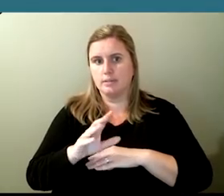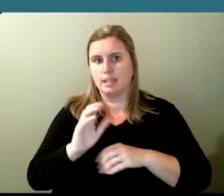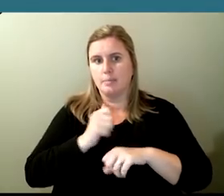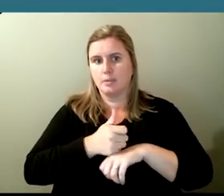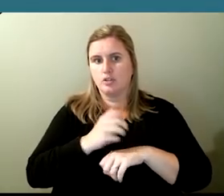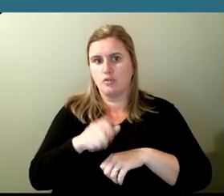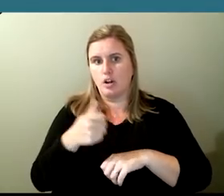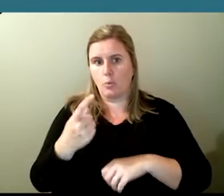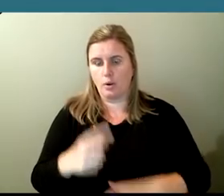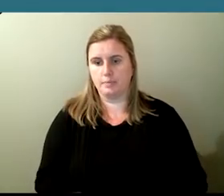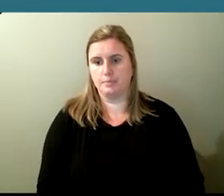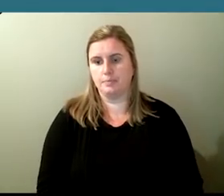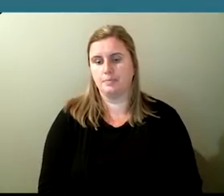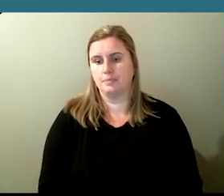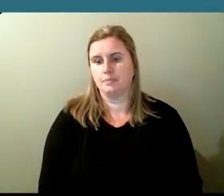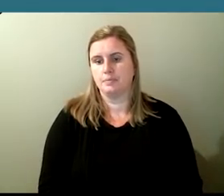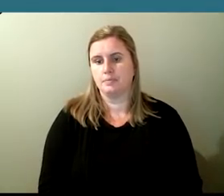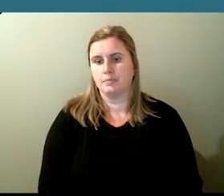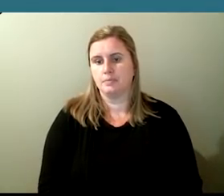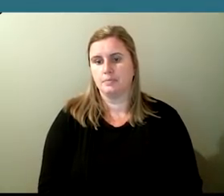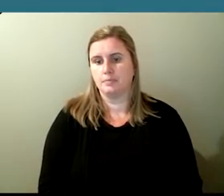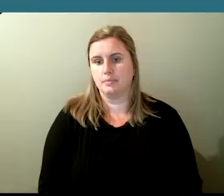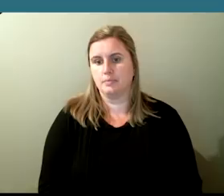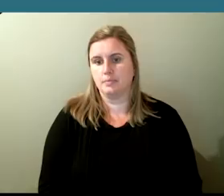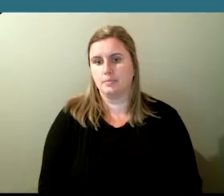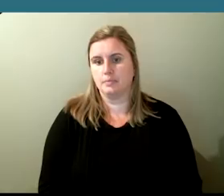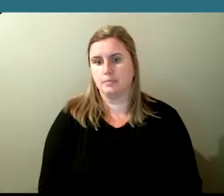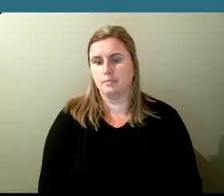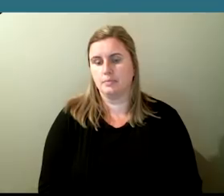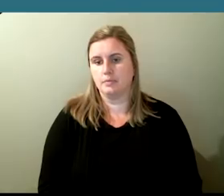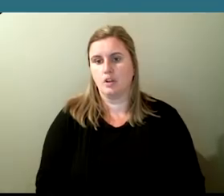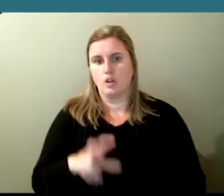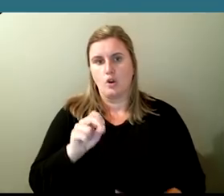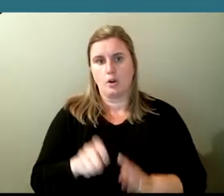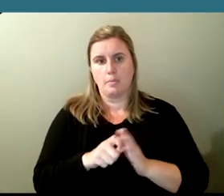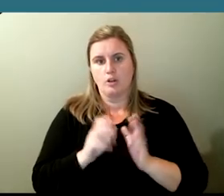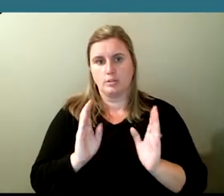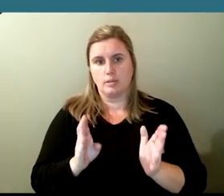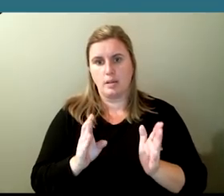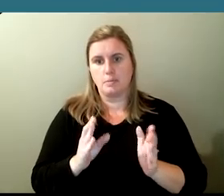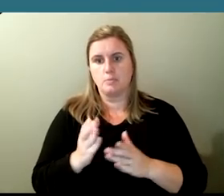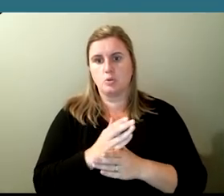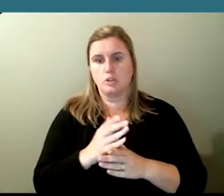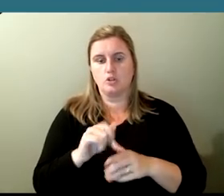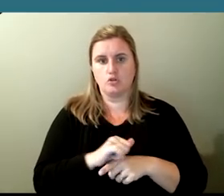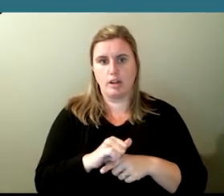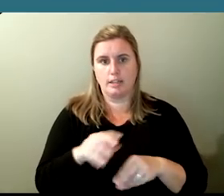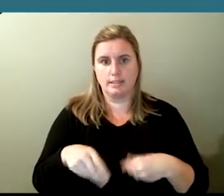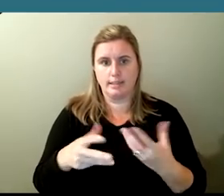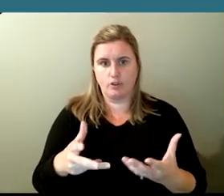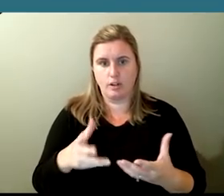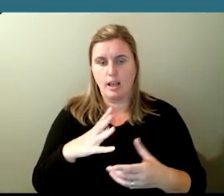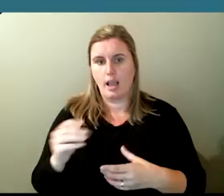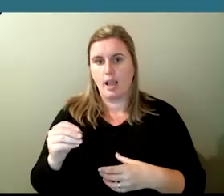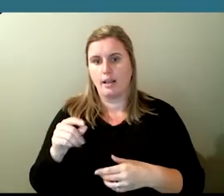one. At least a 30-minute period elapsed between training deliveries, and this was